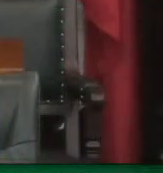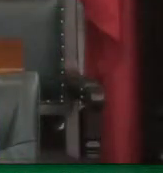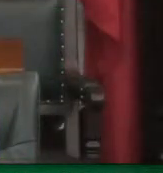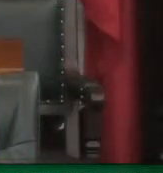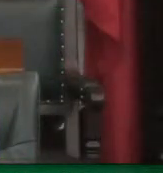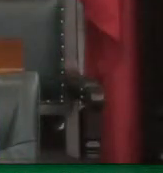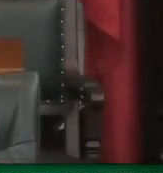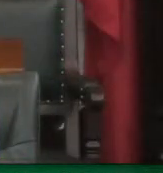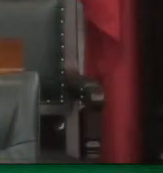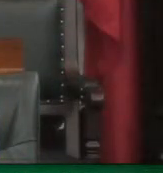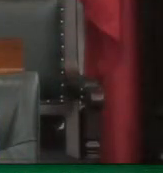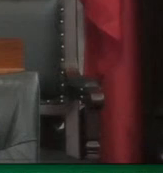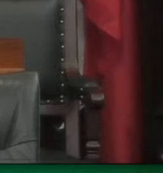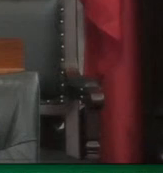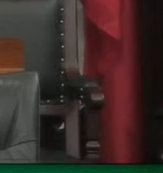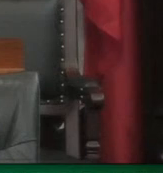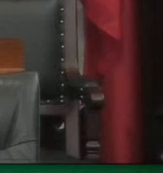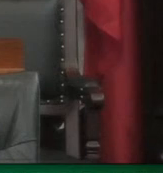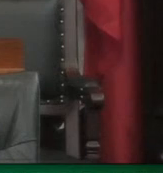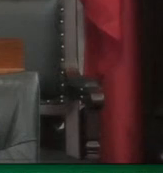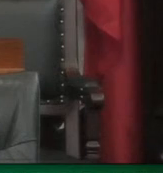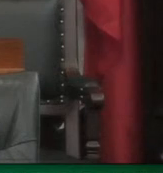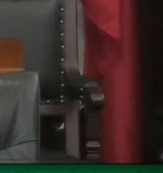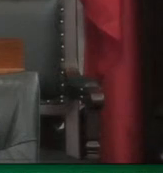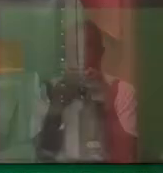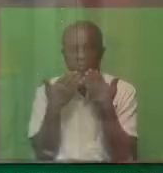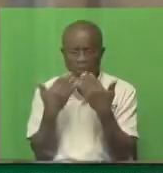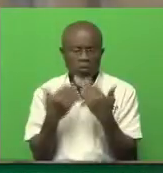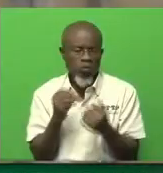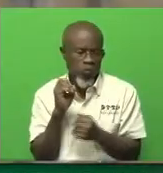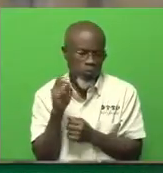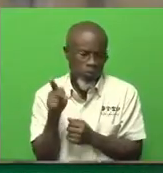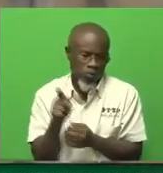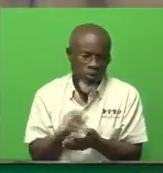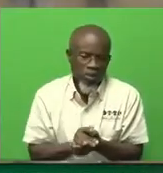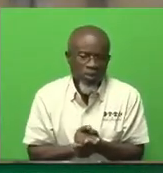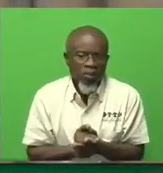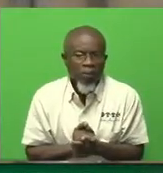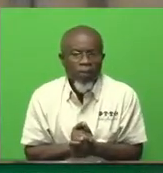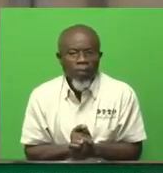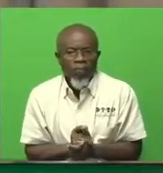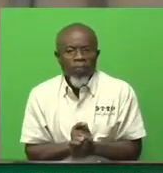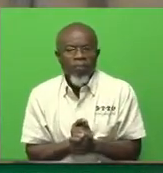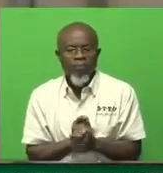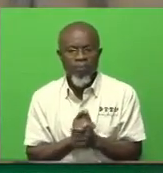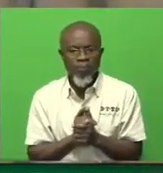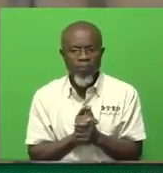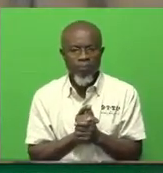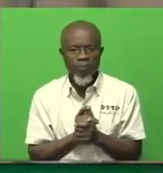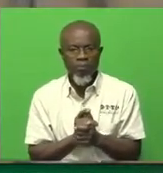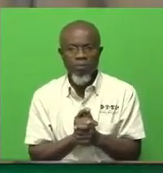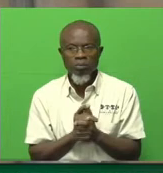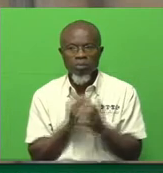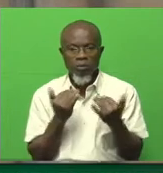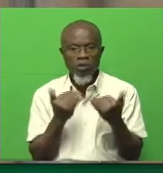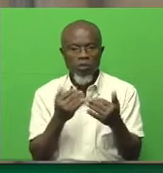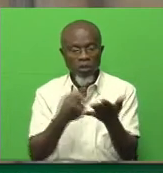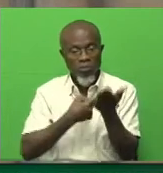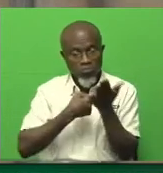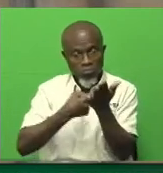10. thank you very much in the as the debate